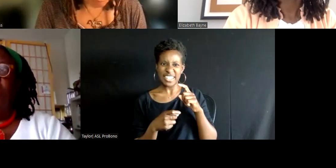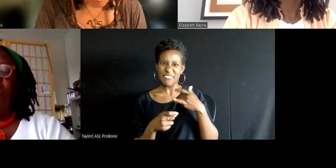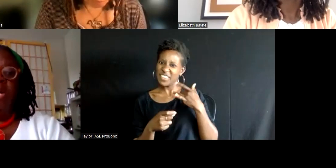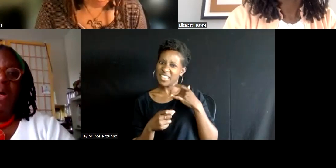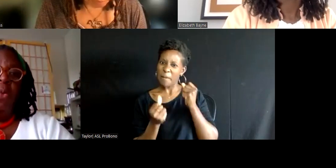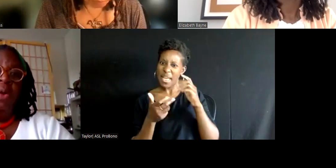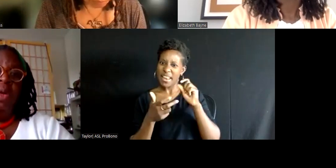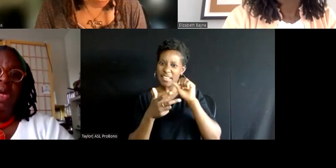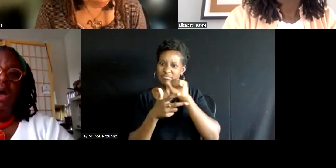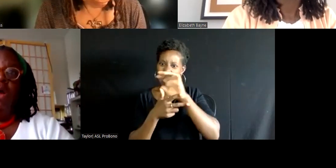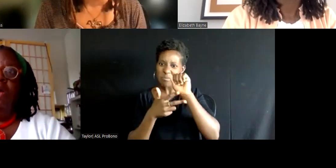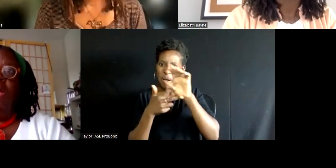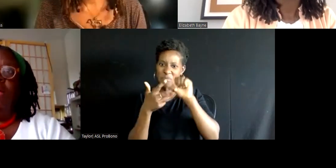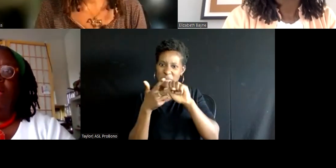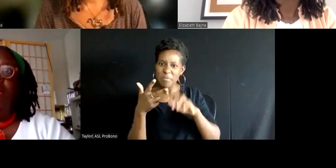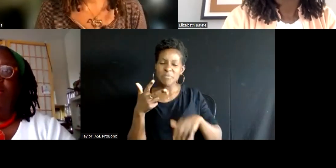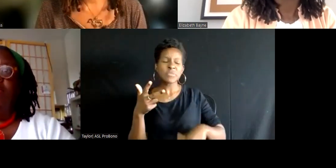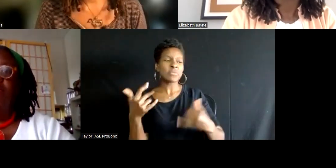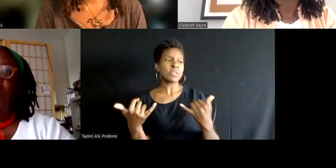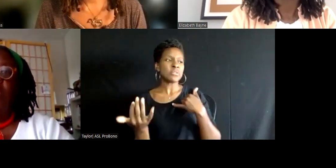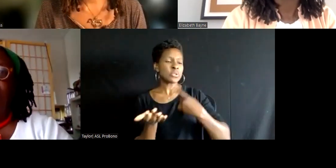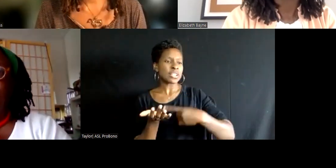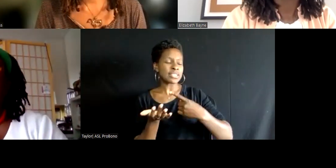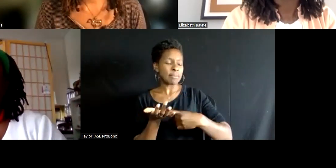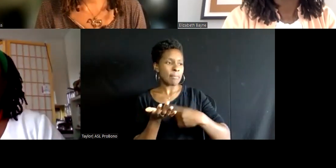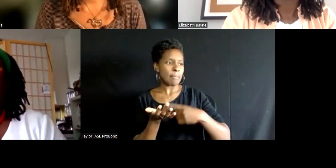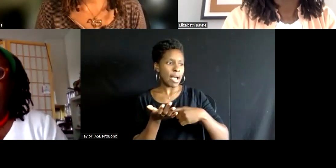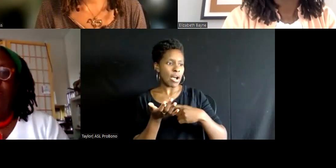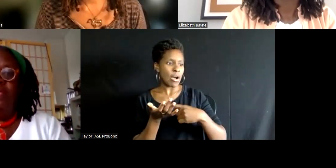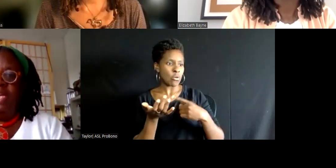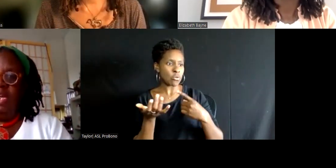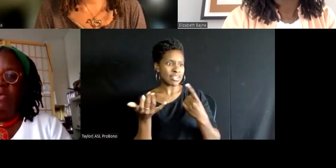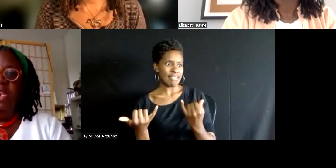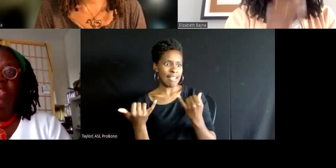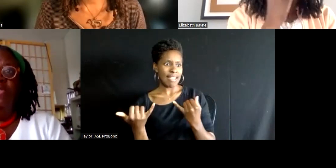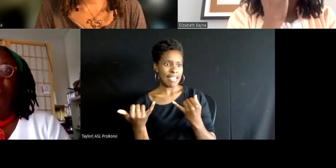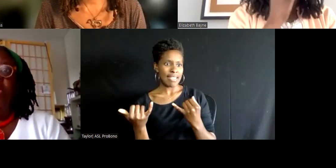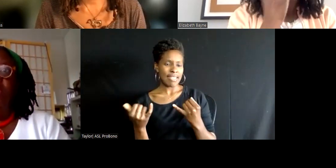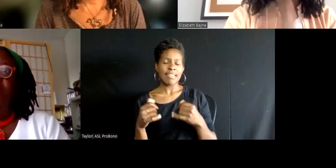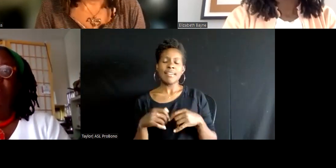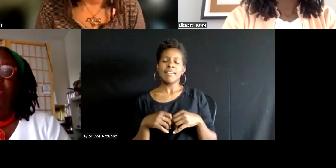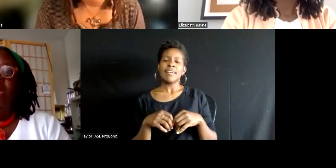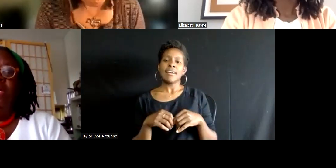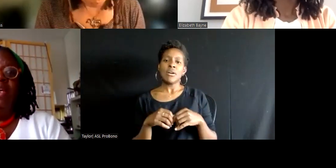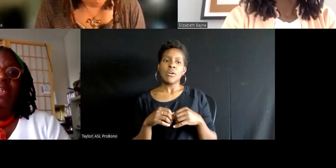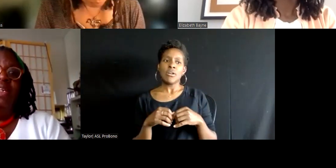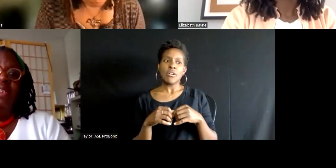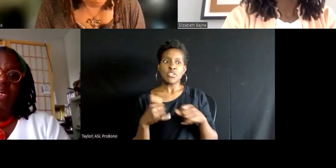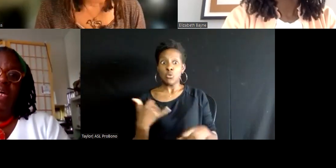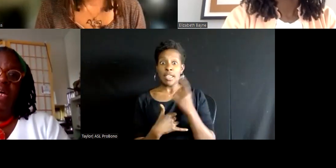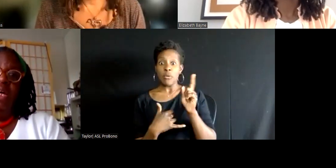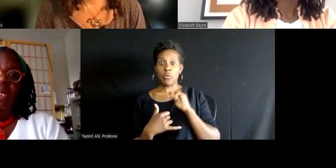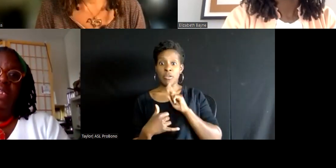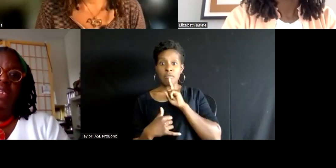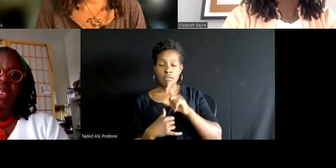So to talk about where we are, someone said greetings from